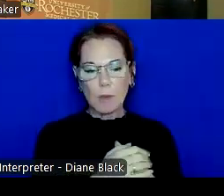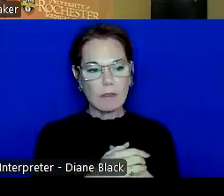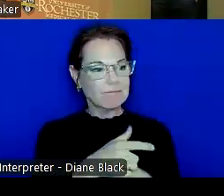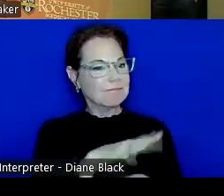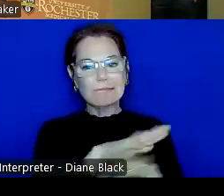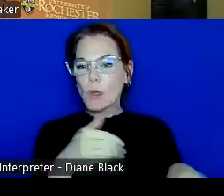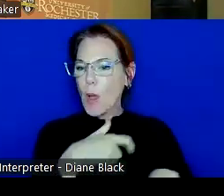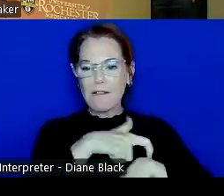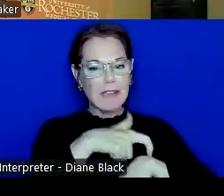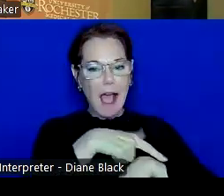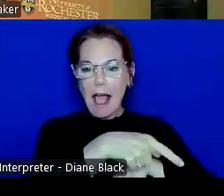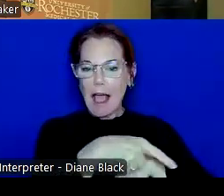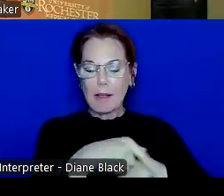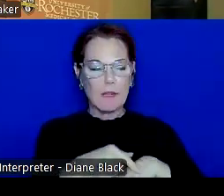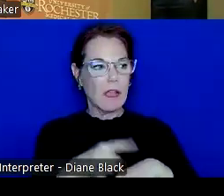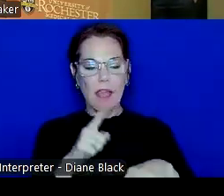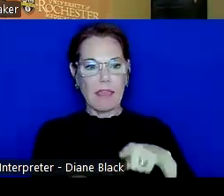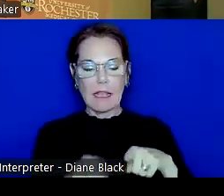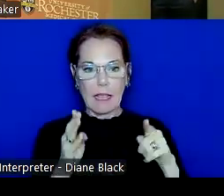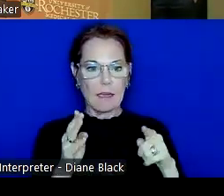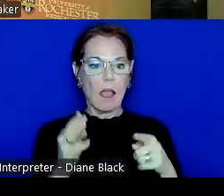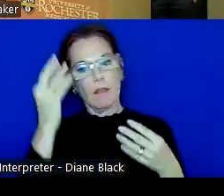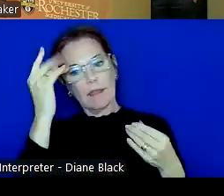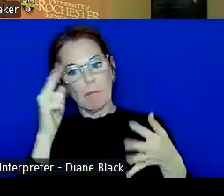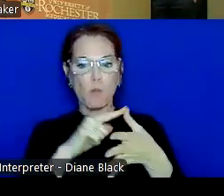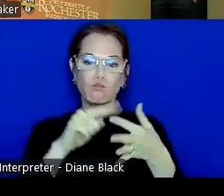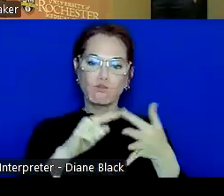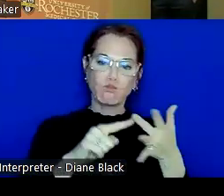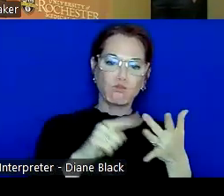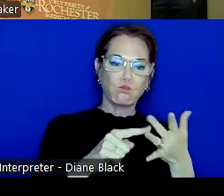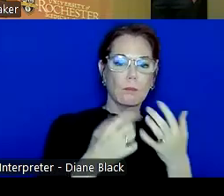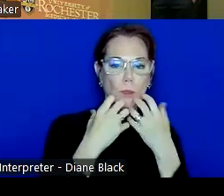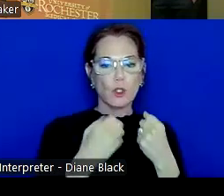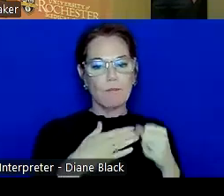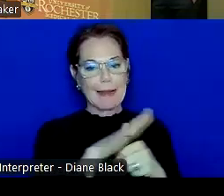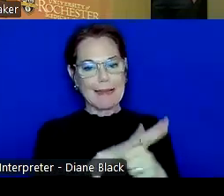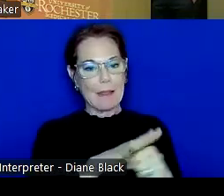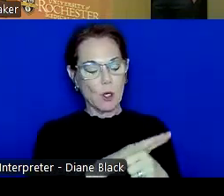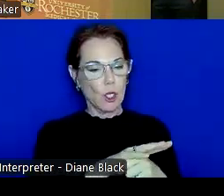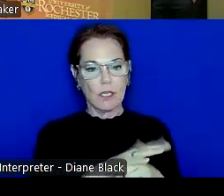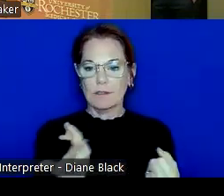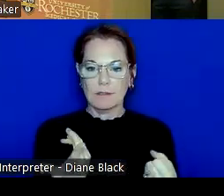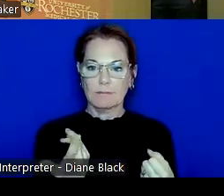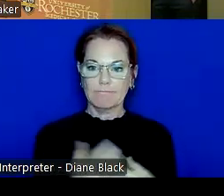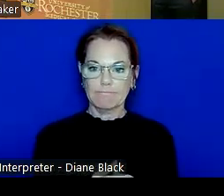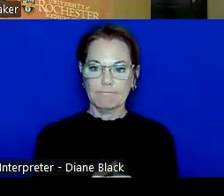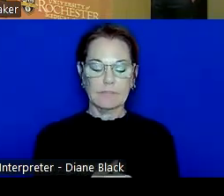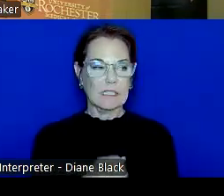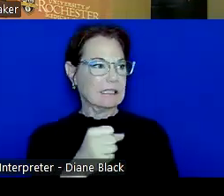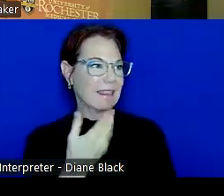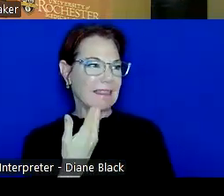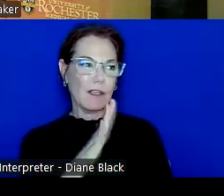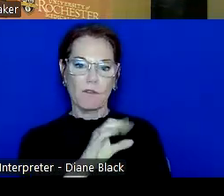get to see what they need to pay attention to preserve their neighborhood. Absolutely. Thank you for the work that you're